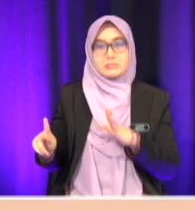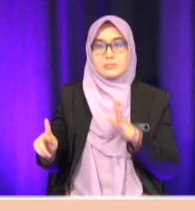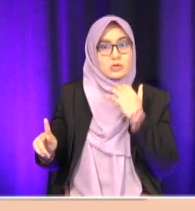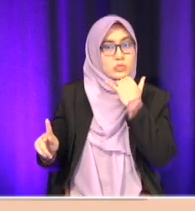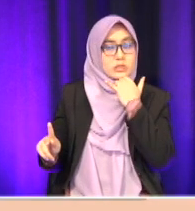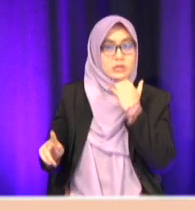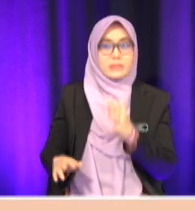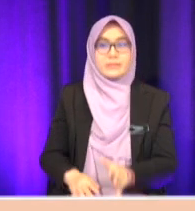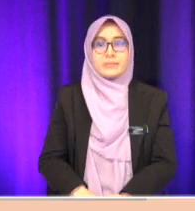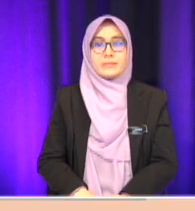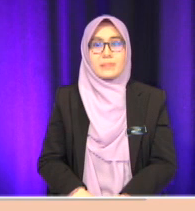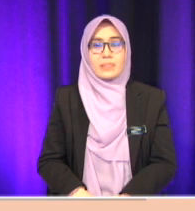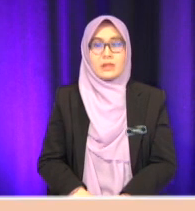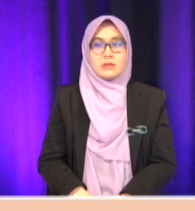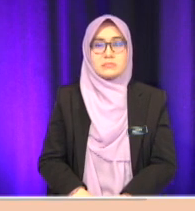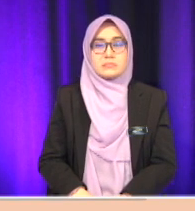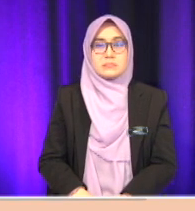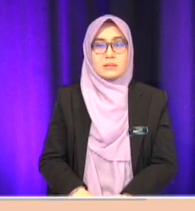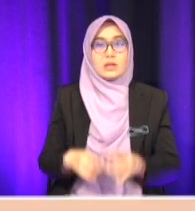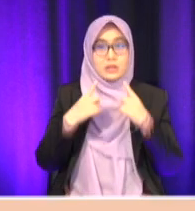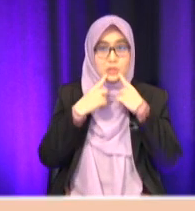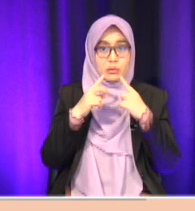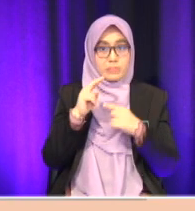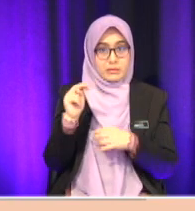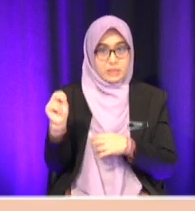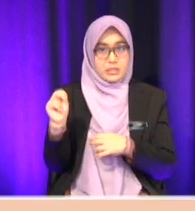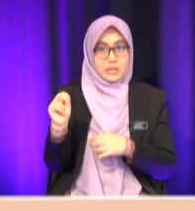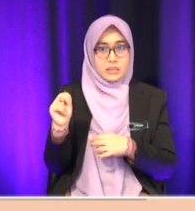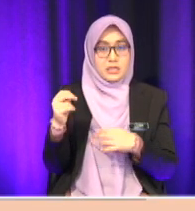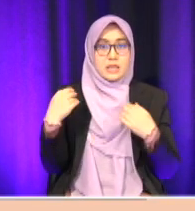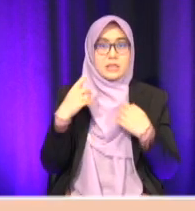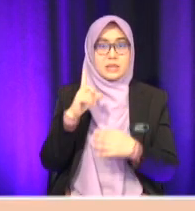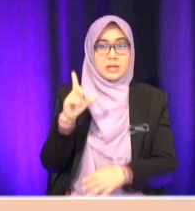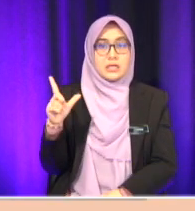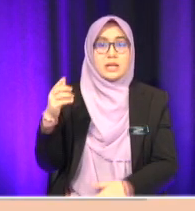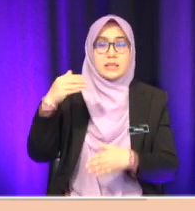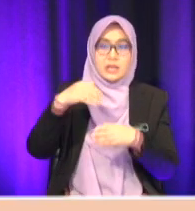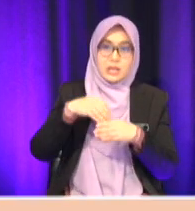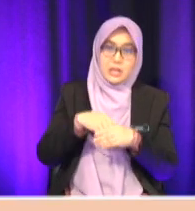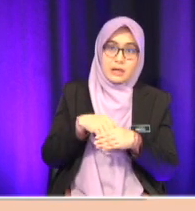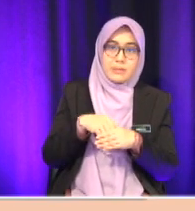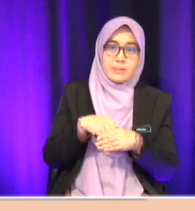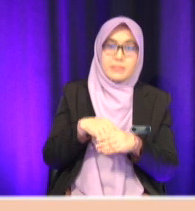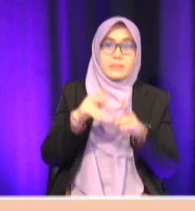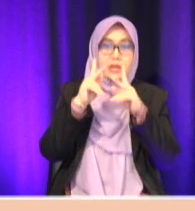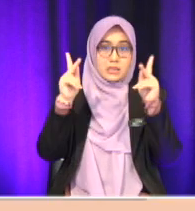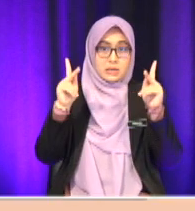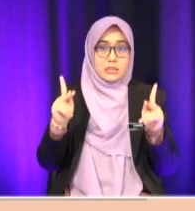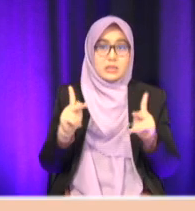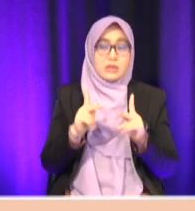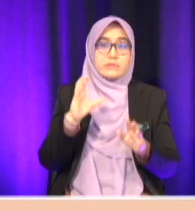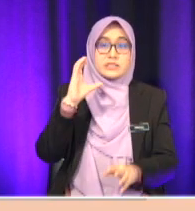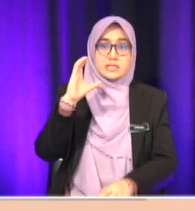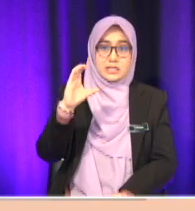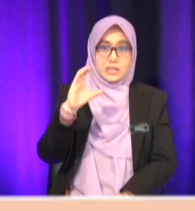here, meaning your answer will be in paragraph C. So for senior citizens, it